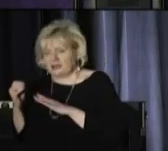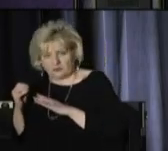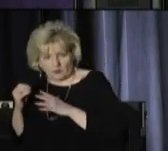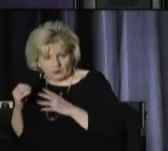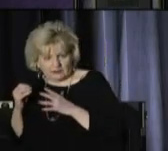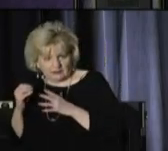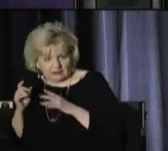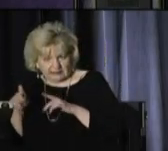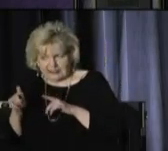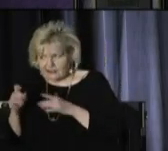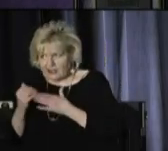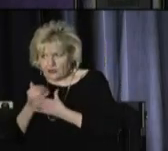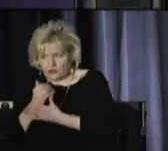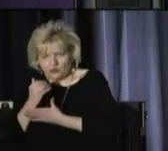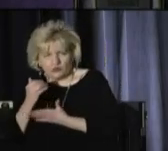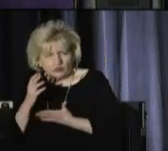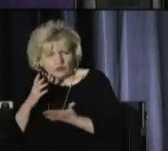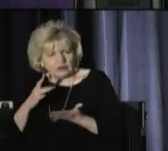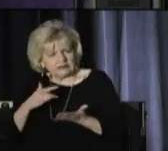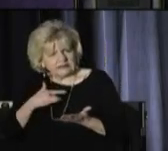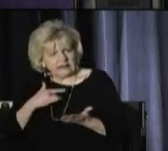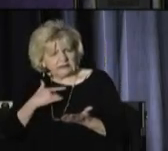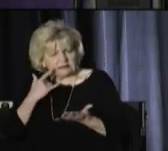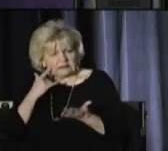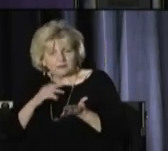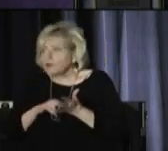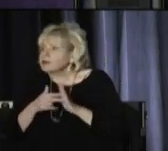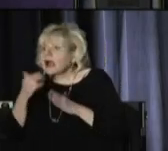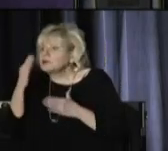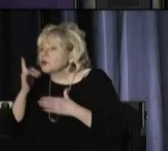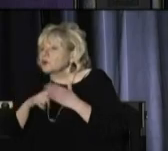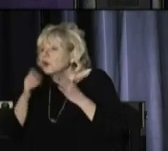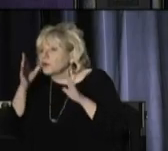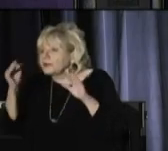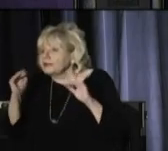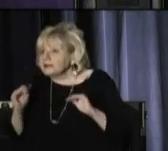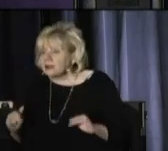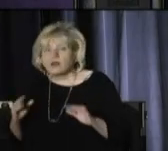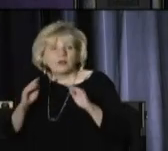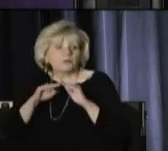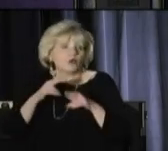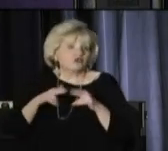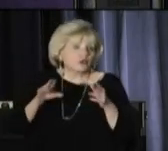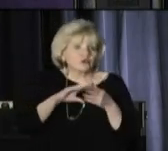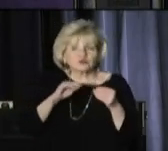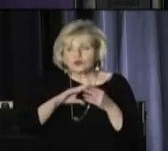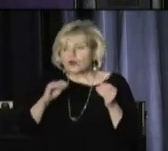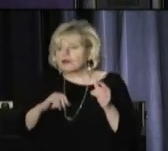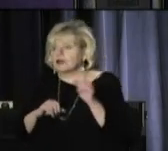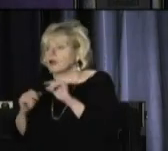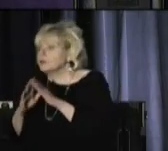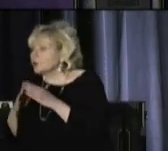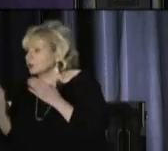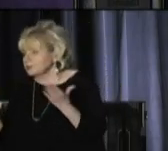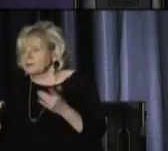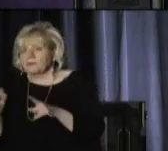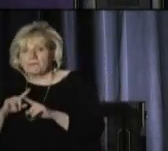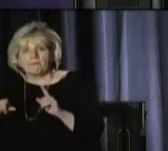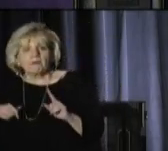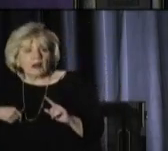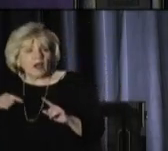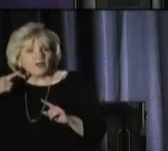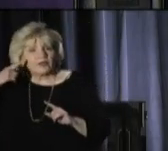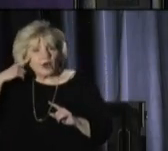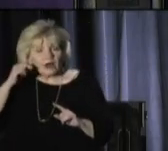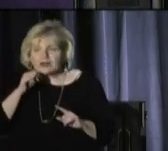purpose. And I didn't know what the next thing was gonna be. Is it gonna be more short stories or is it gonna be another book? But I just thought, I don't wanna think